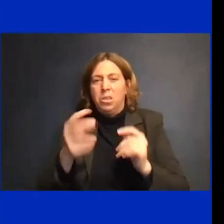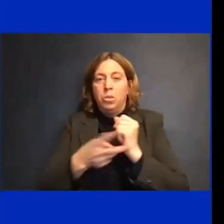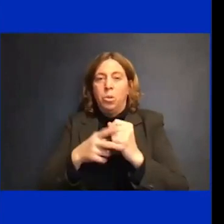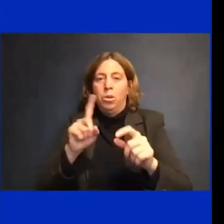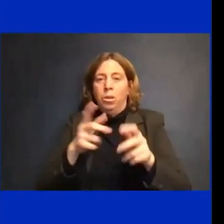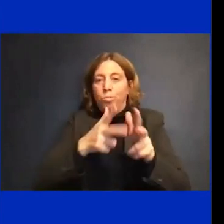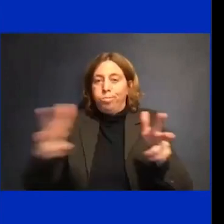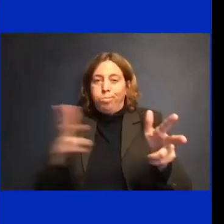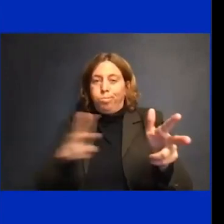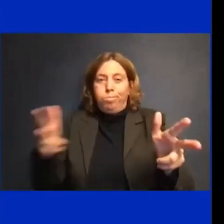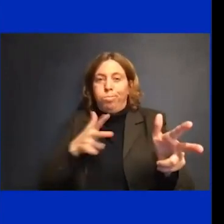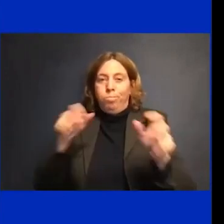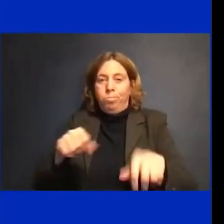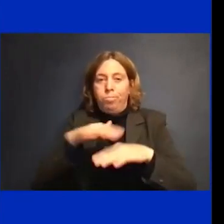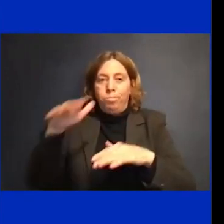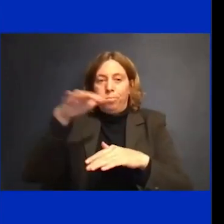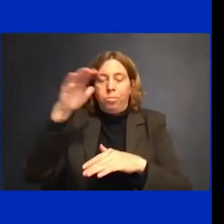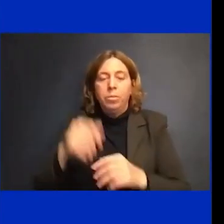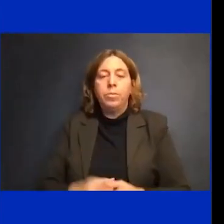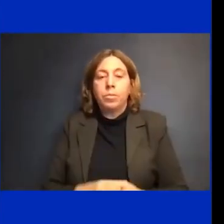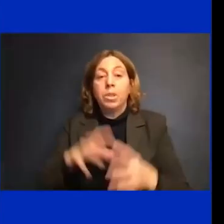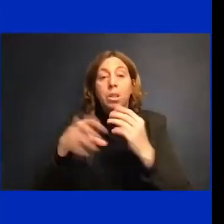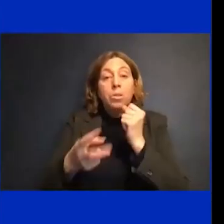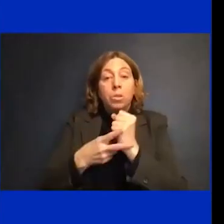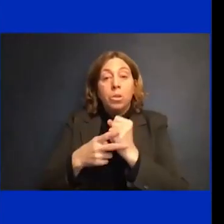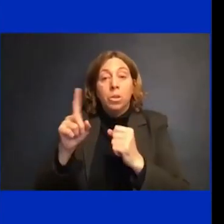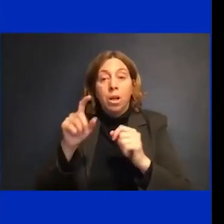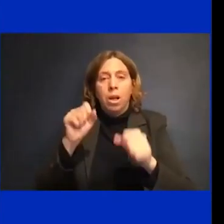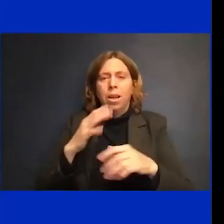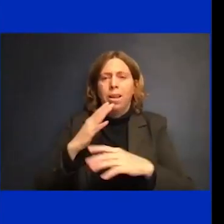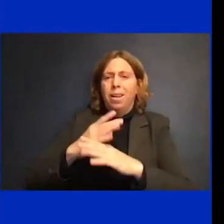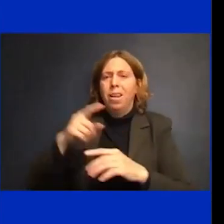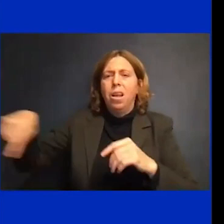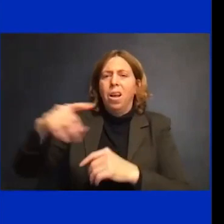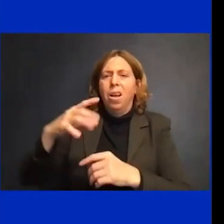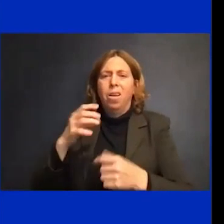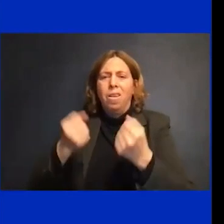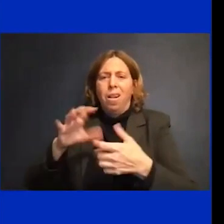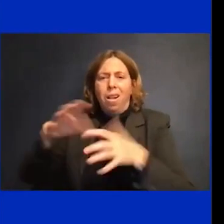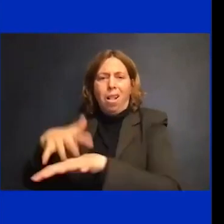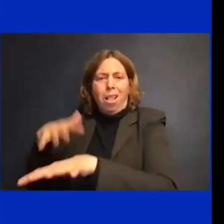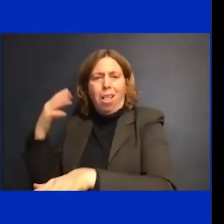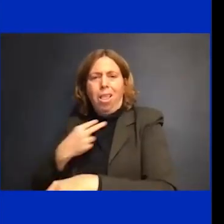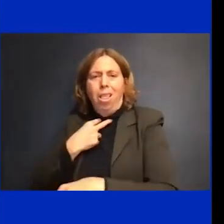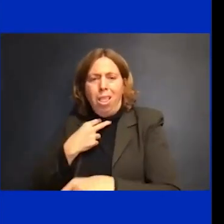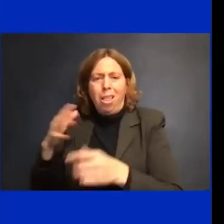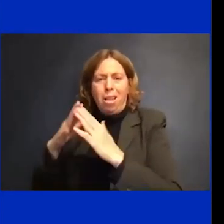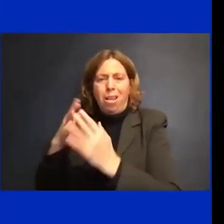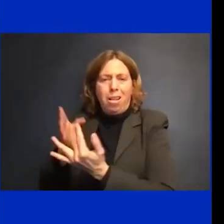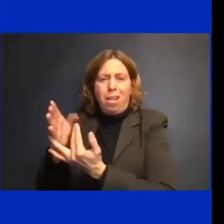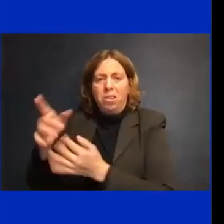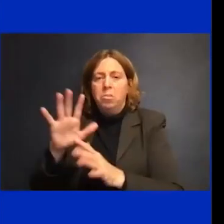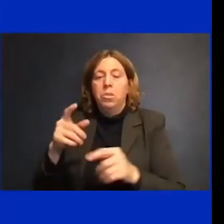350 storage spots. This additional storage space is anticipated to reduce vehicular congestion on city